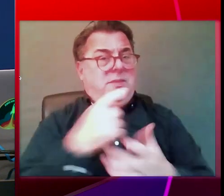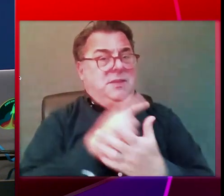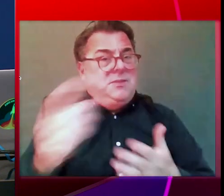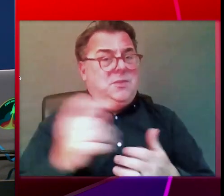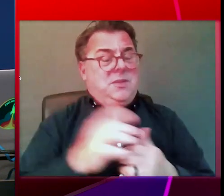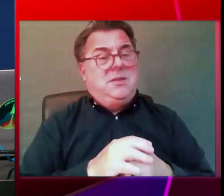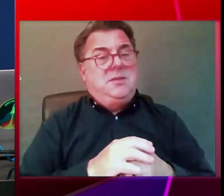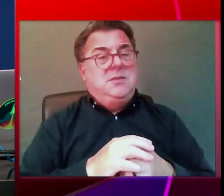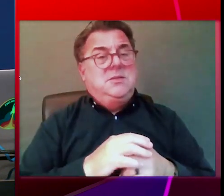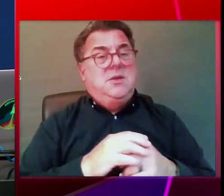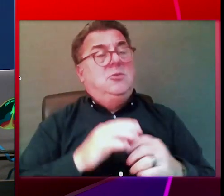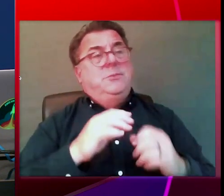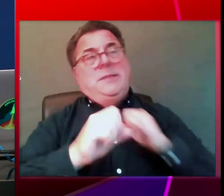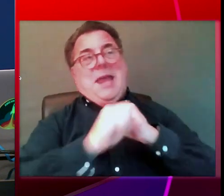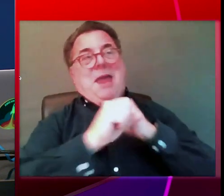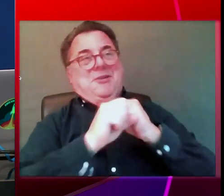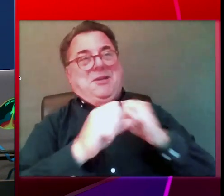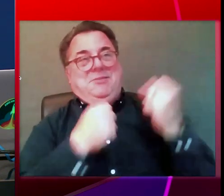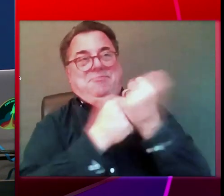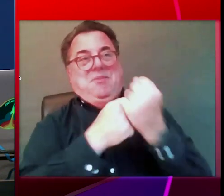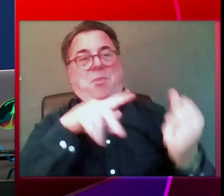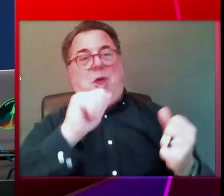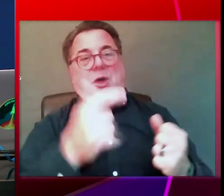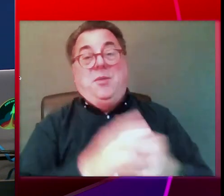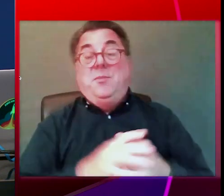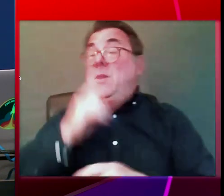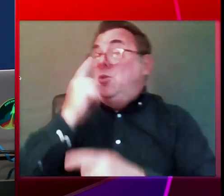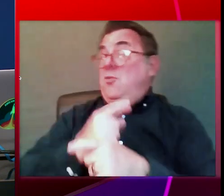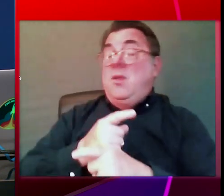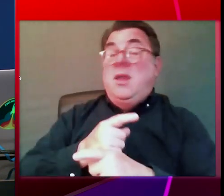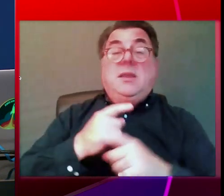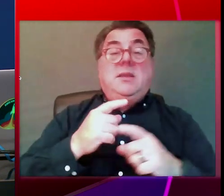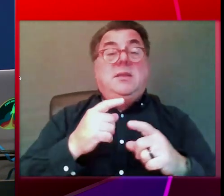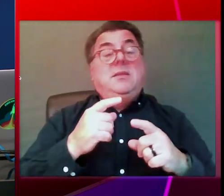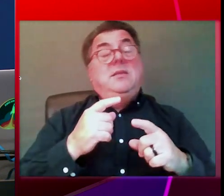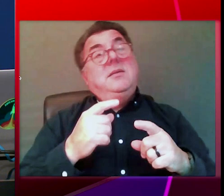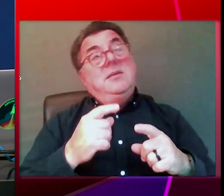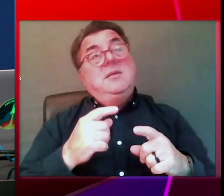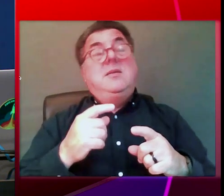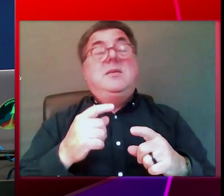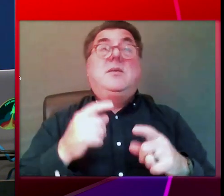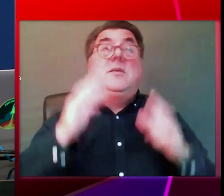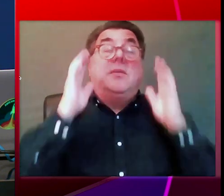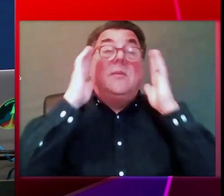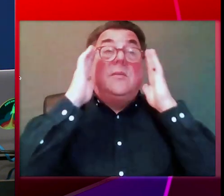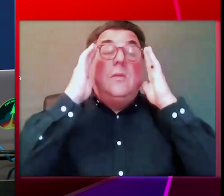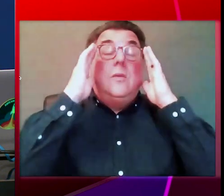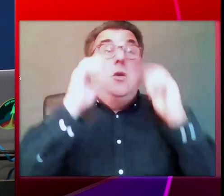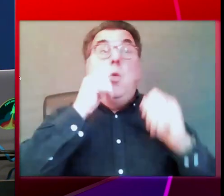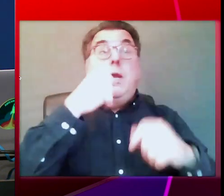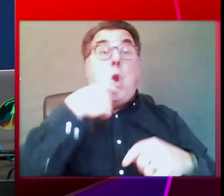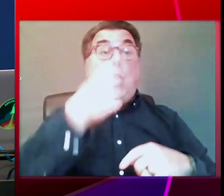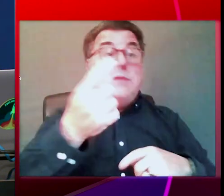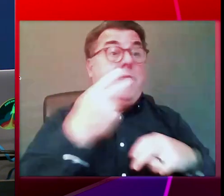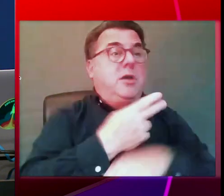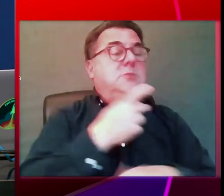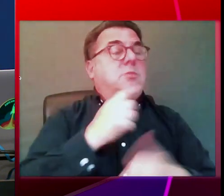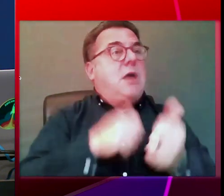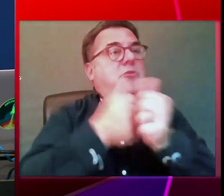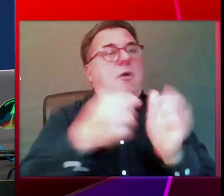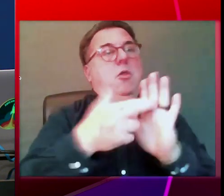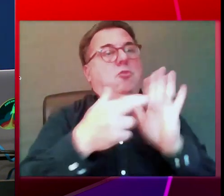XKS blog. We love plugs. But you're right. It is. We don't tell our customers how to interpret compliance rules. Not. Yeah.